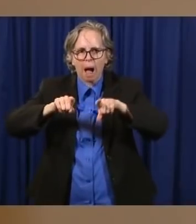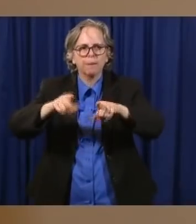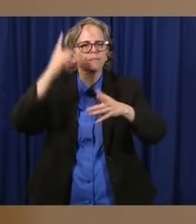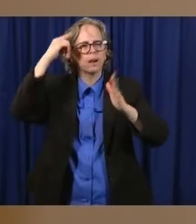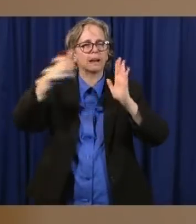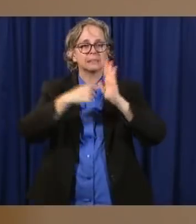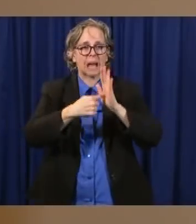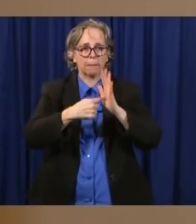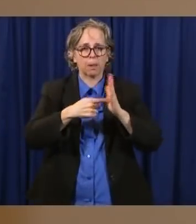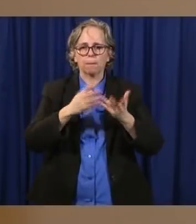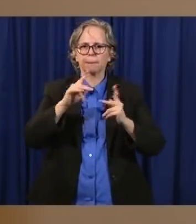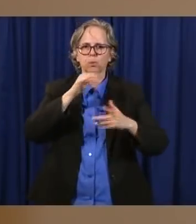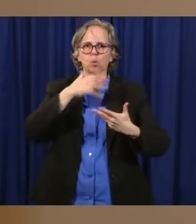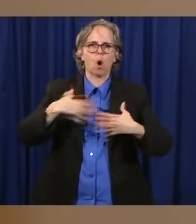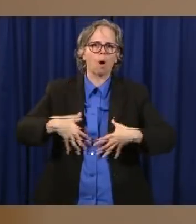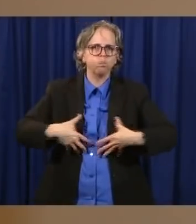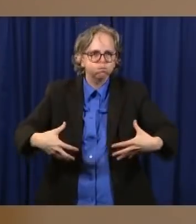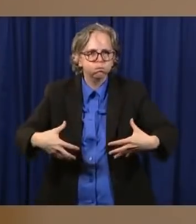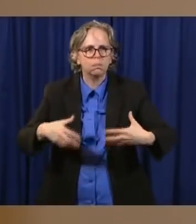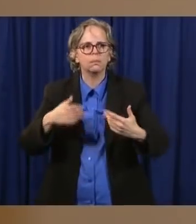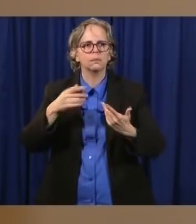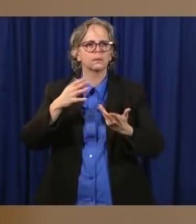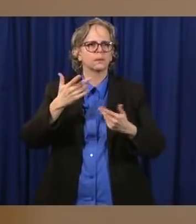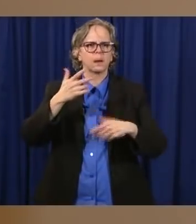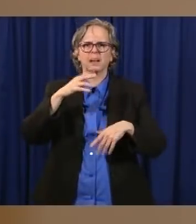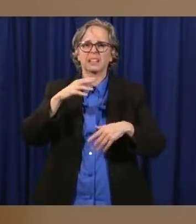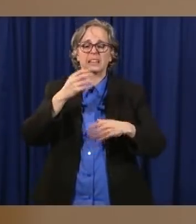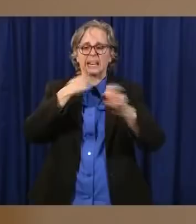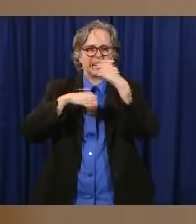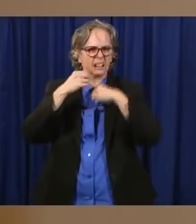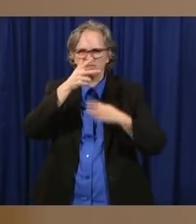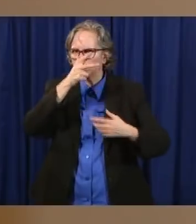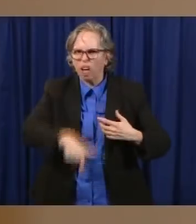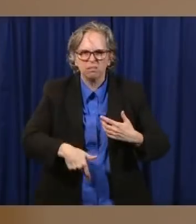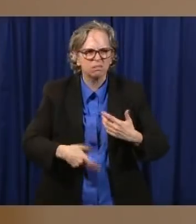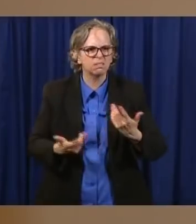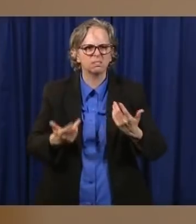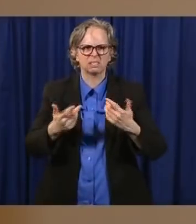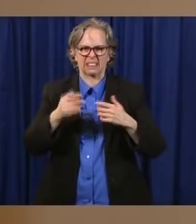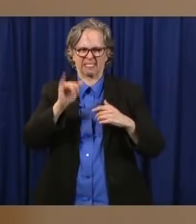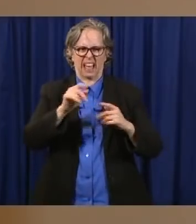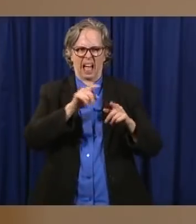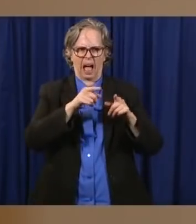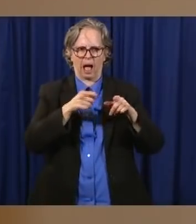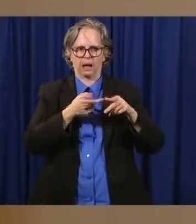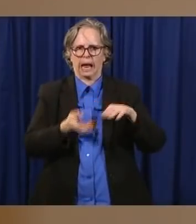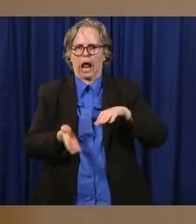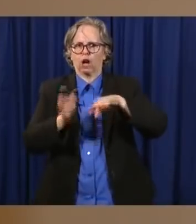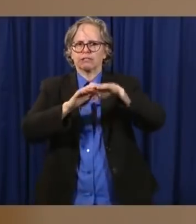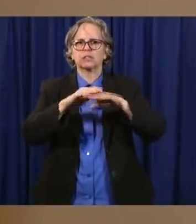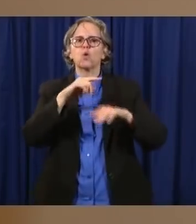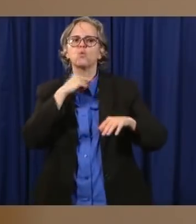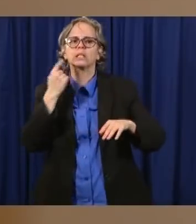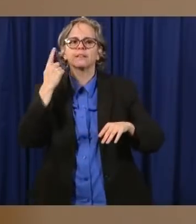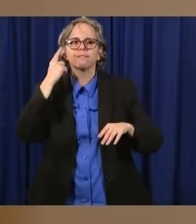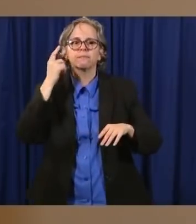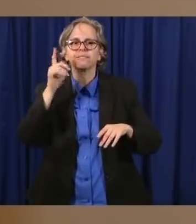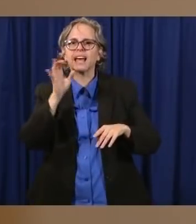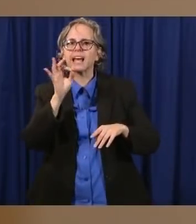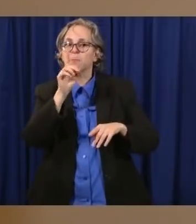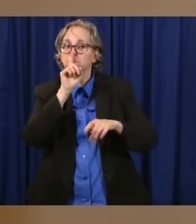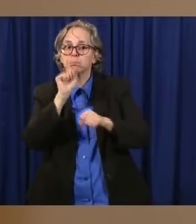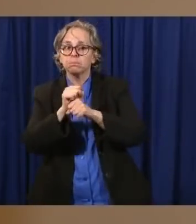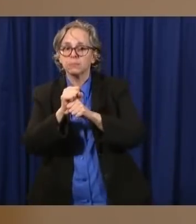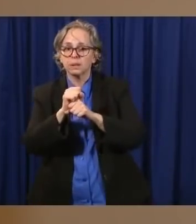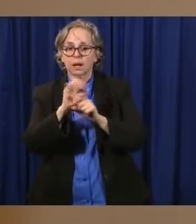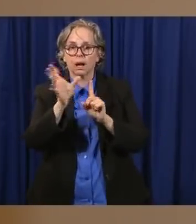all these things may contribute to their overall susceptibility that if they do get this virus, that the outcome is